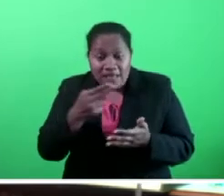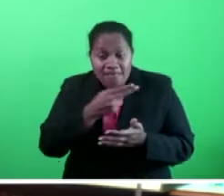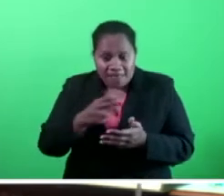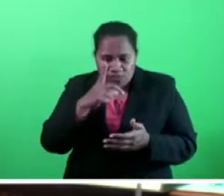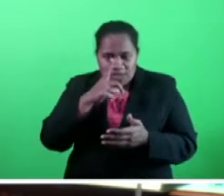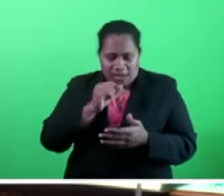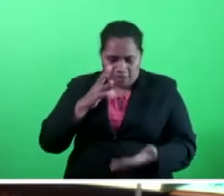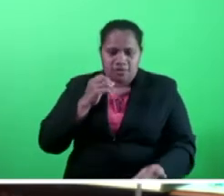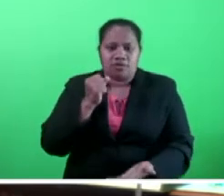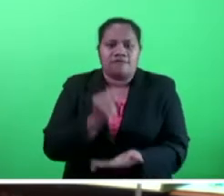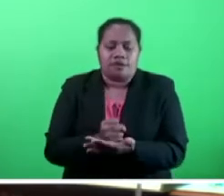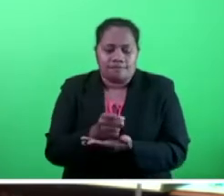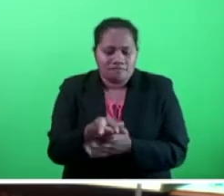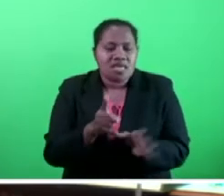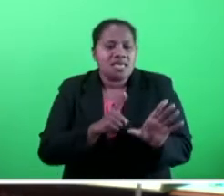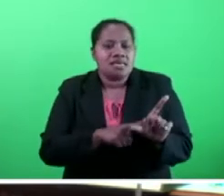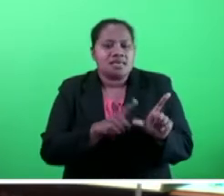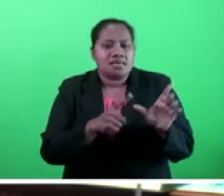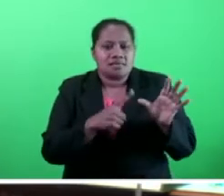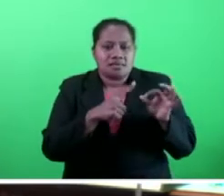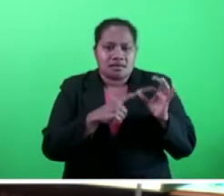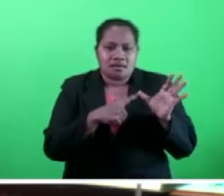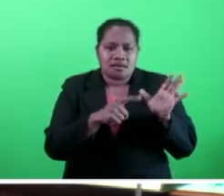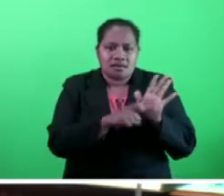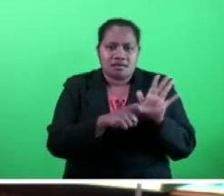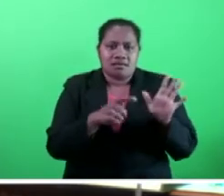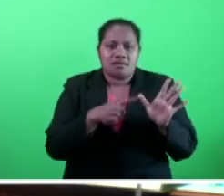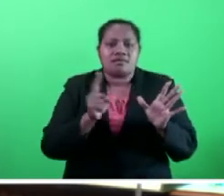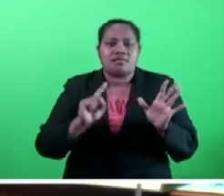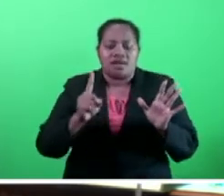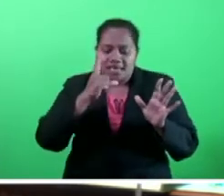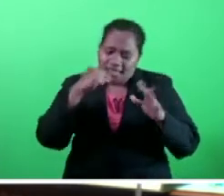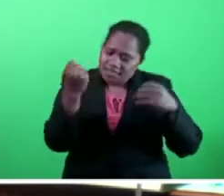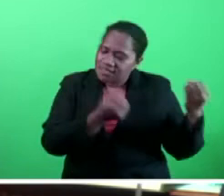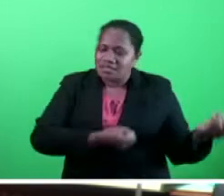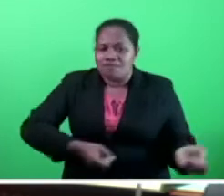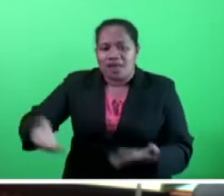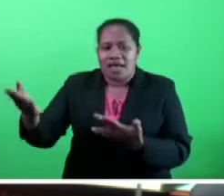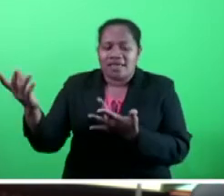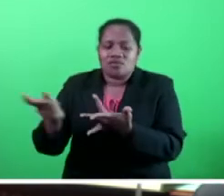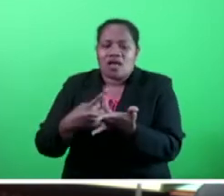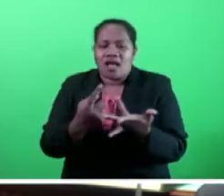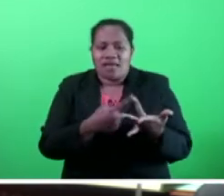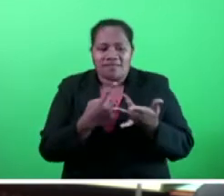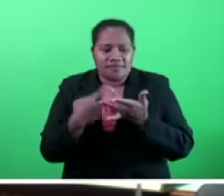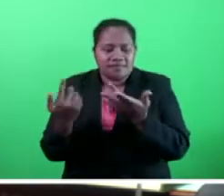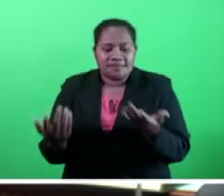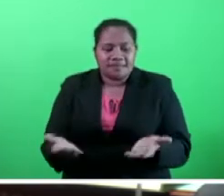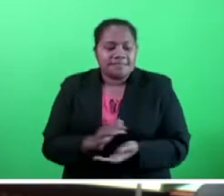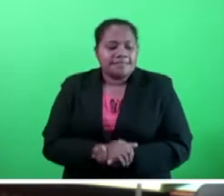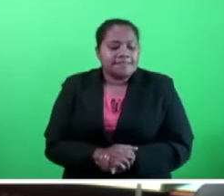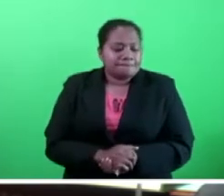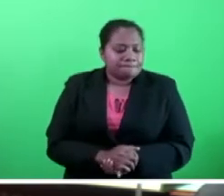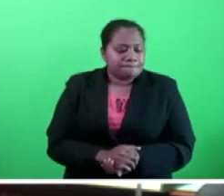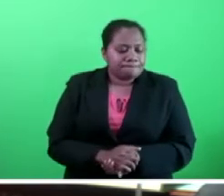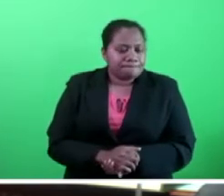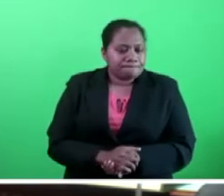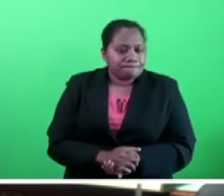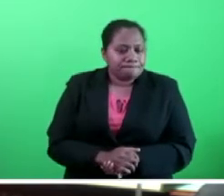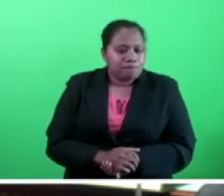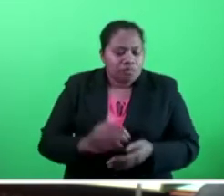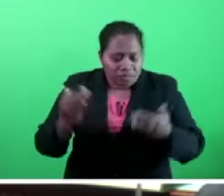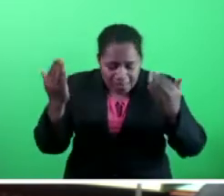we can also use Yangara also to supply breeder stock to others as well. Mr. Speaker,